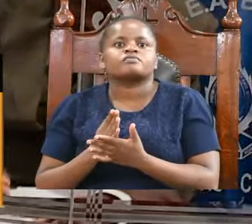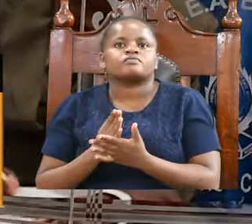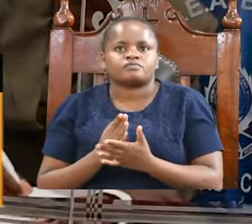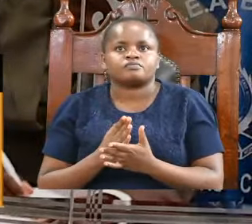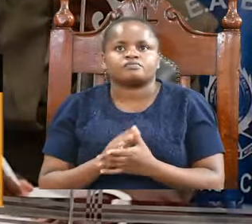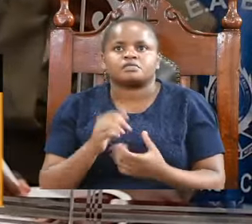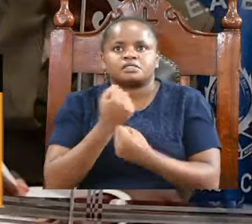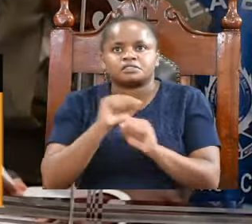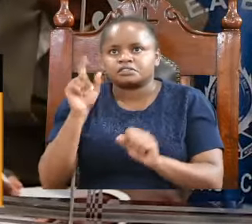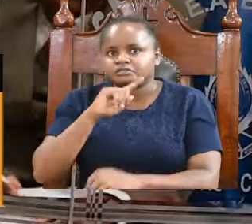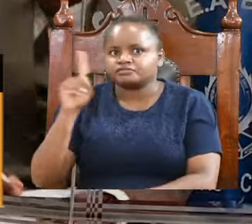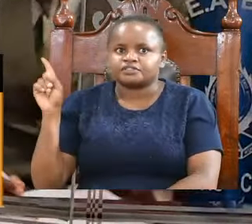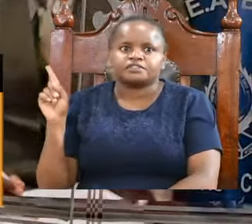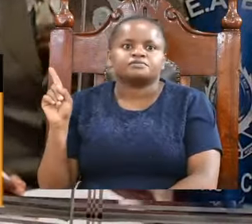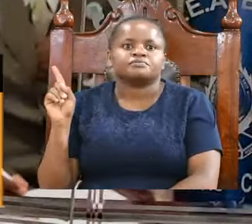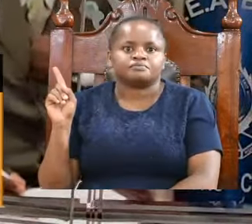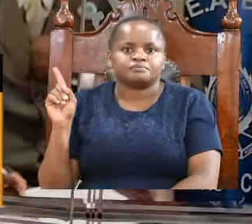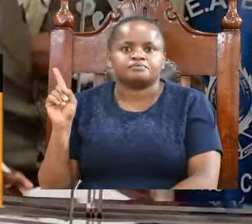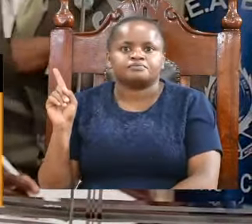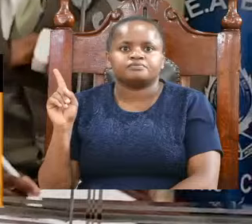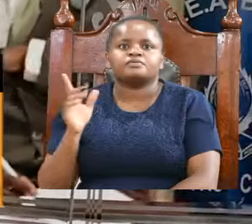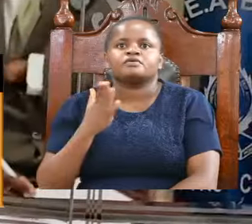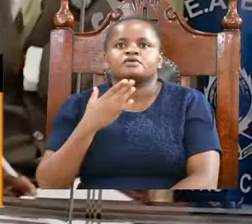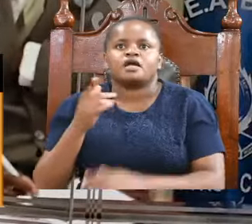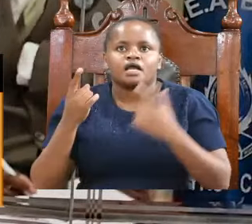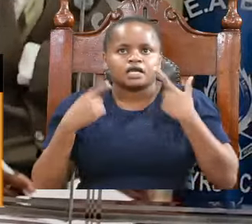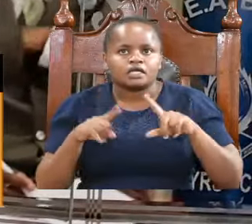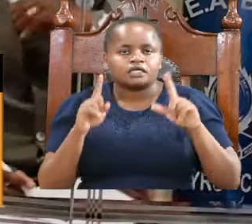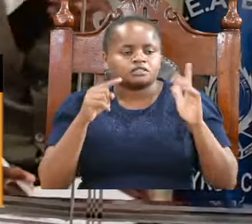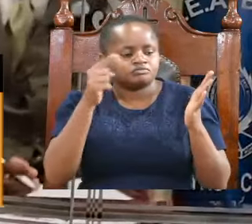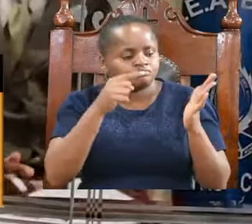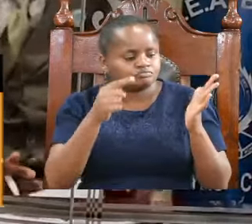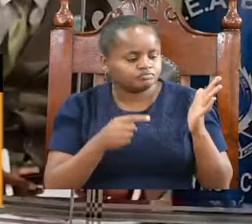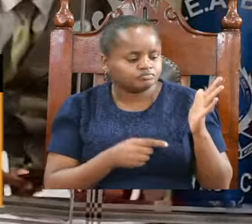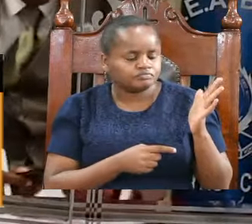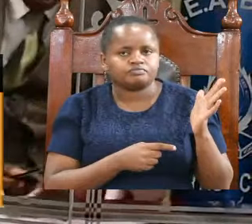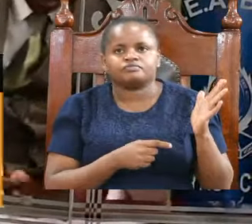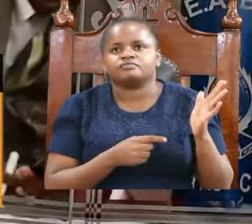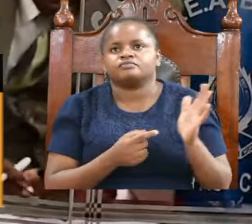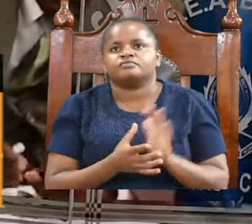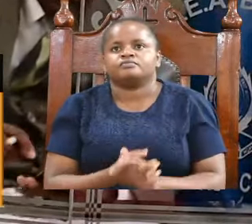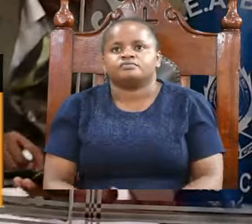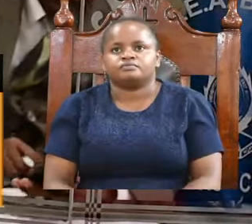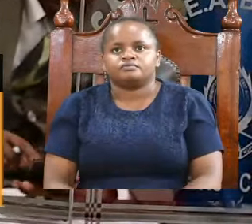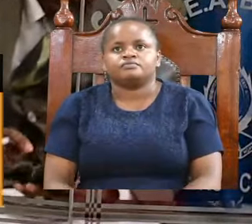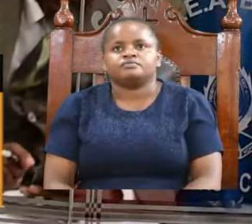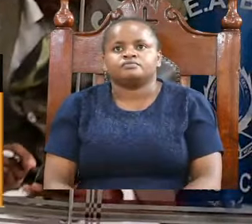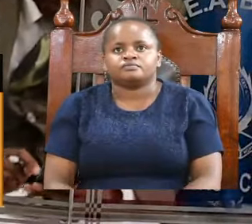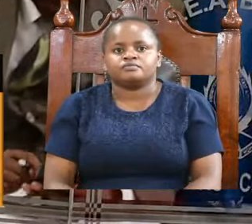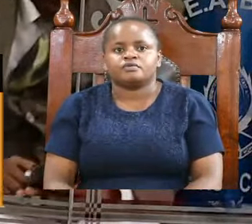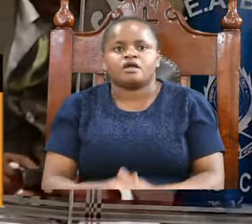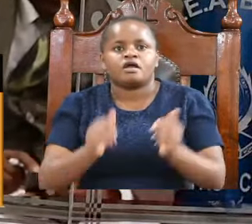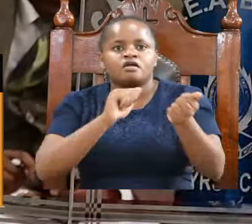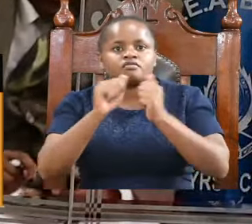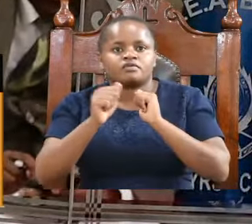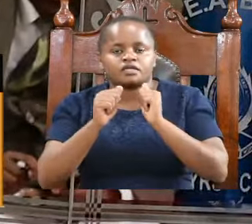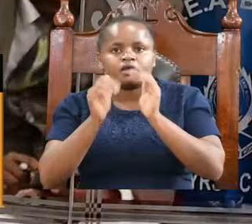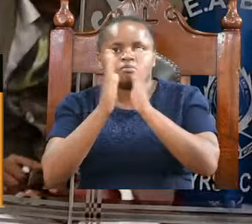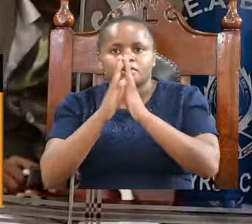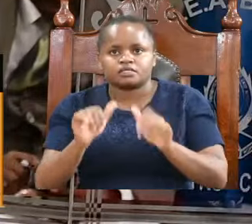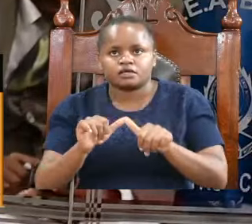savior. Our intimations for today are as follows. Friday prayers are still